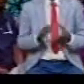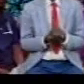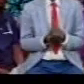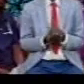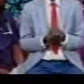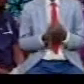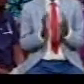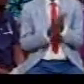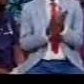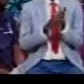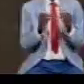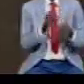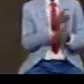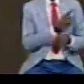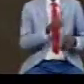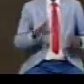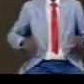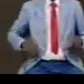Praise the Lord.